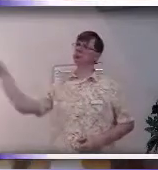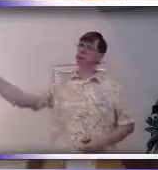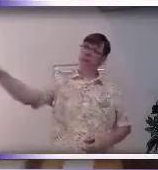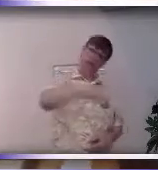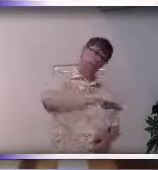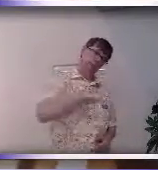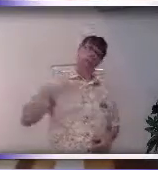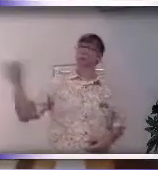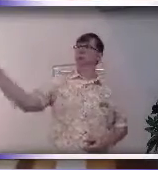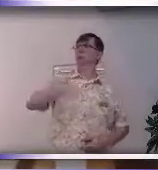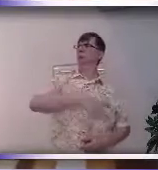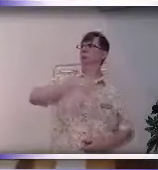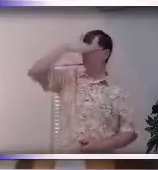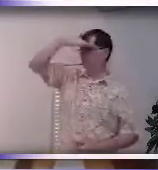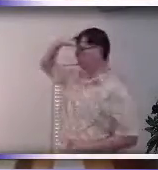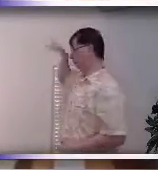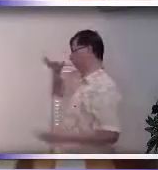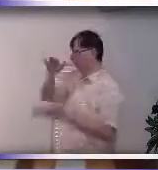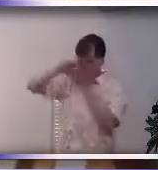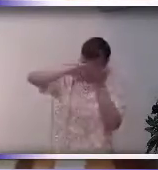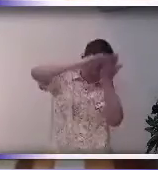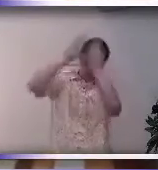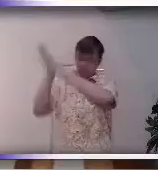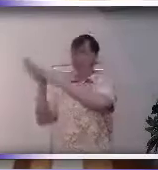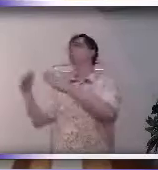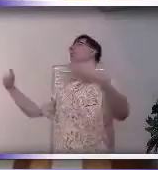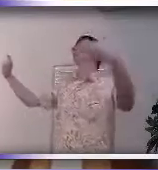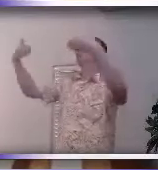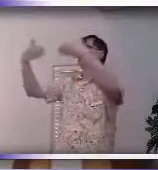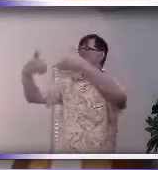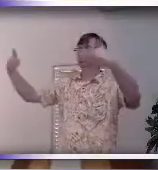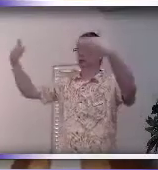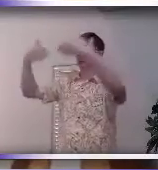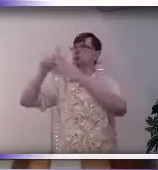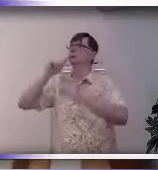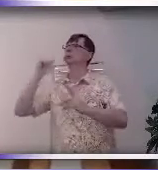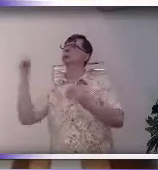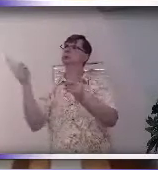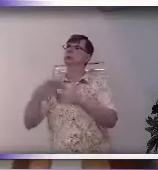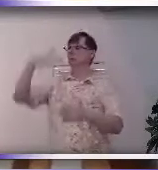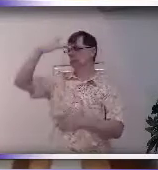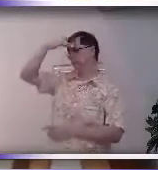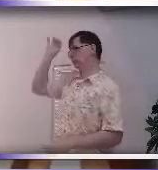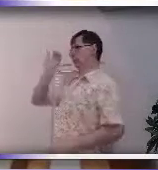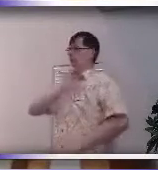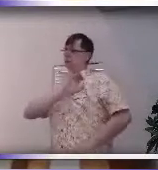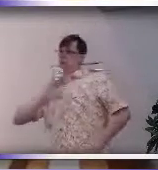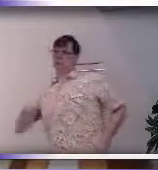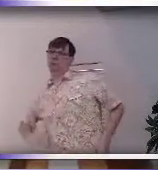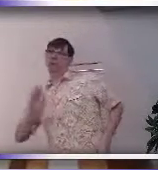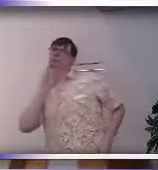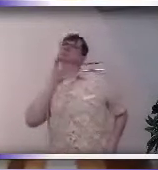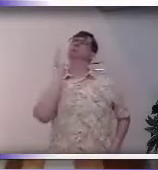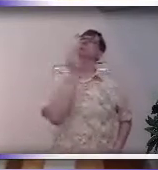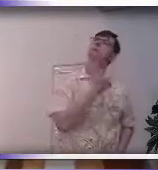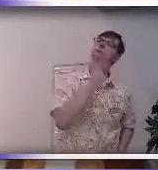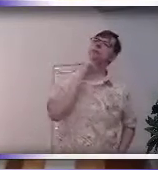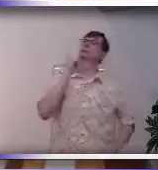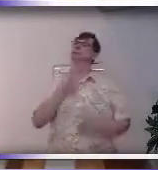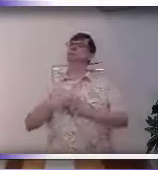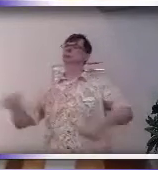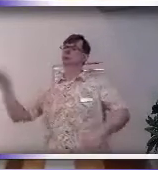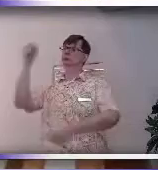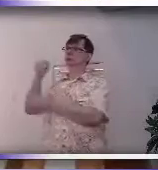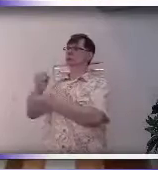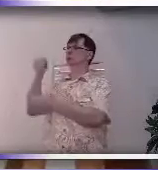as we look in the mirror and come closer and closer to seeing ourselves as we are, Christed beings who are supposed to be doing certain